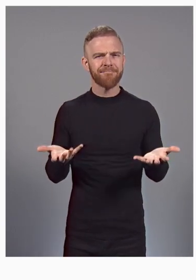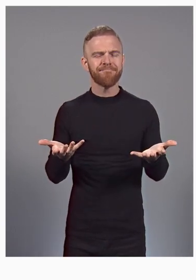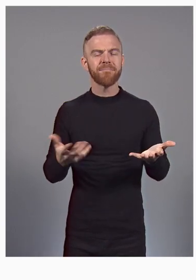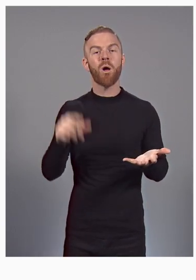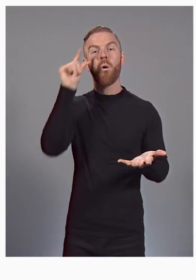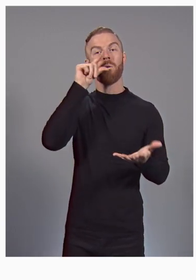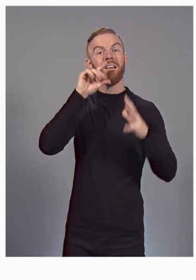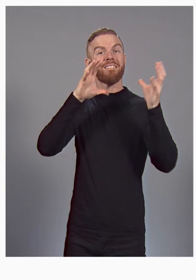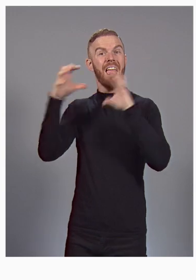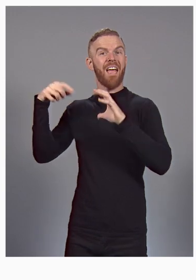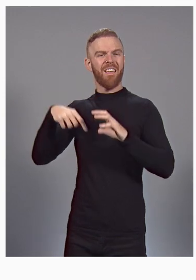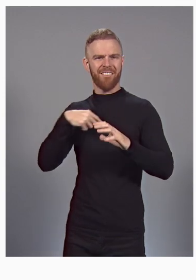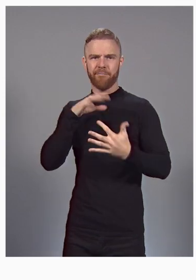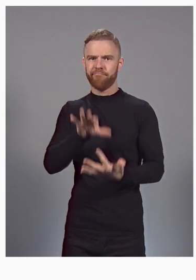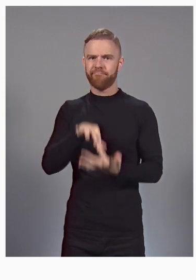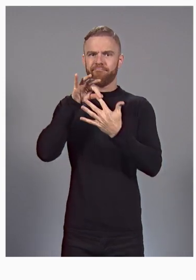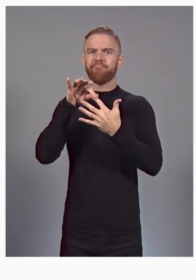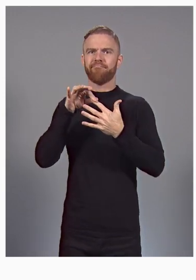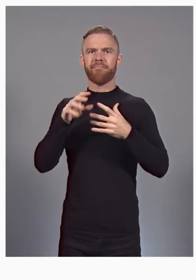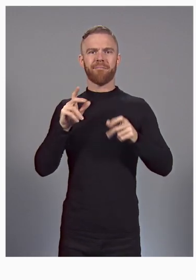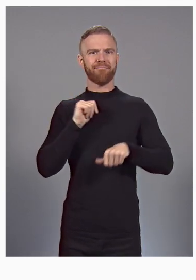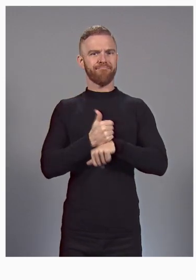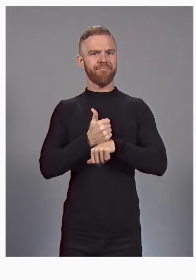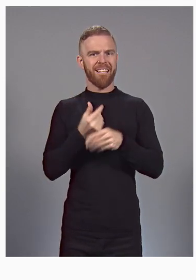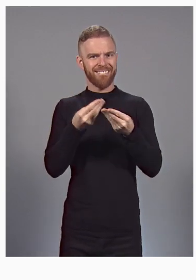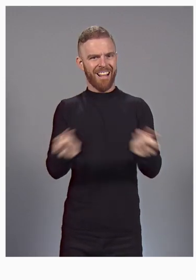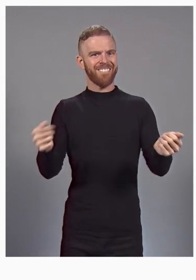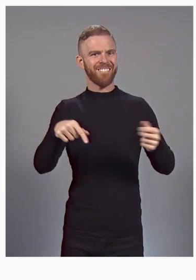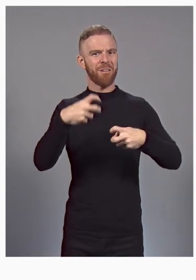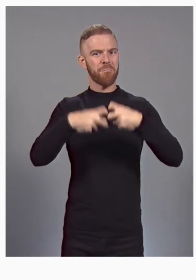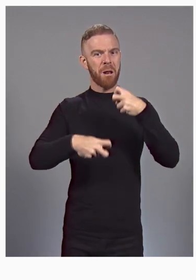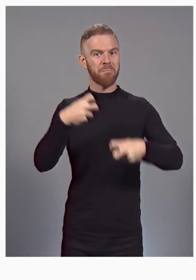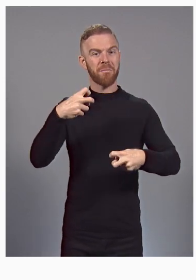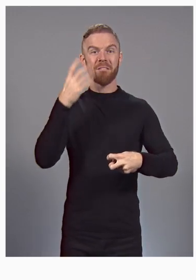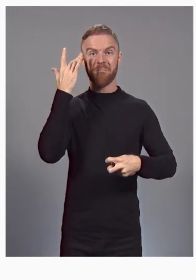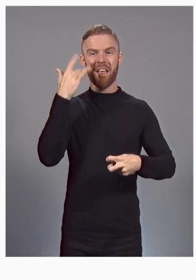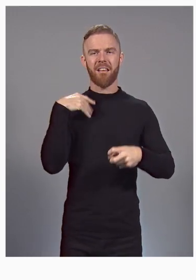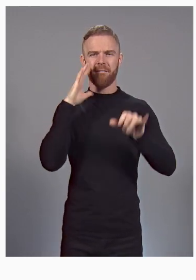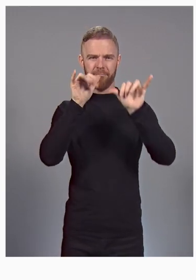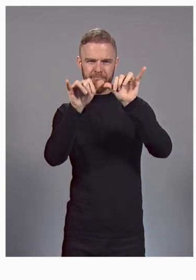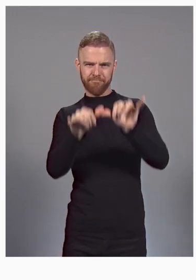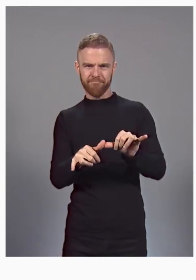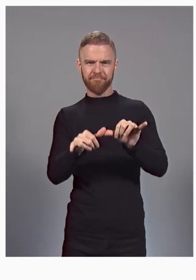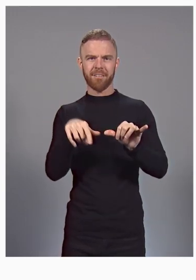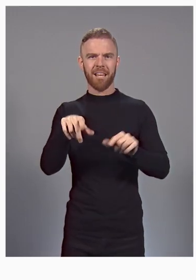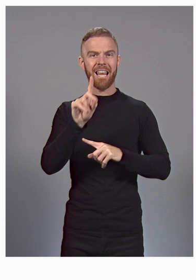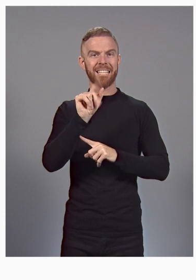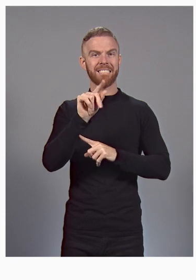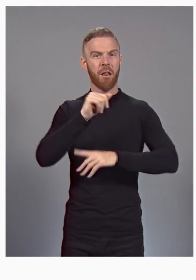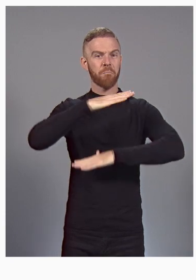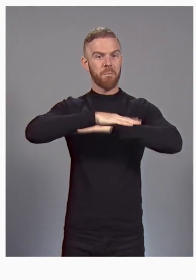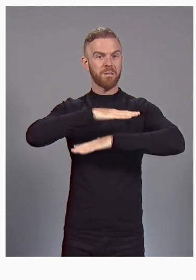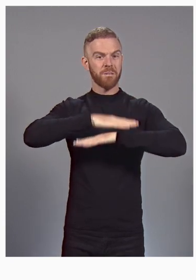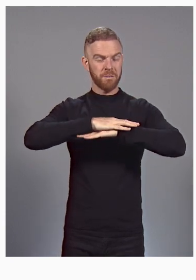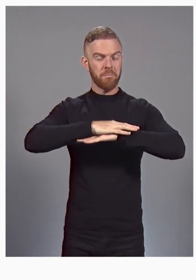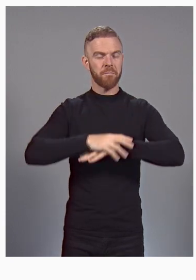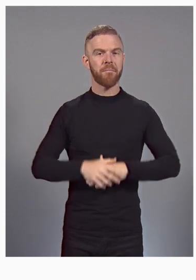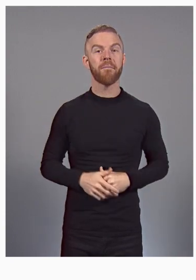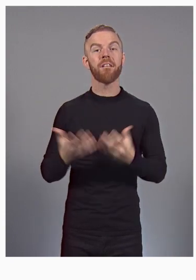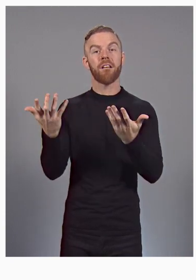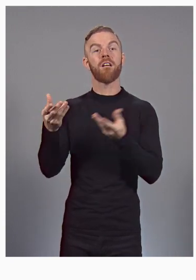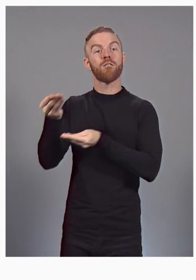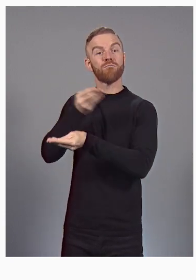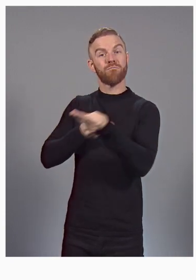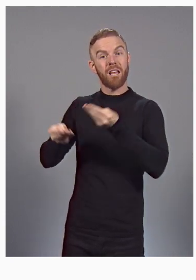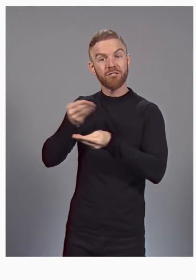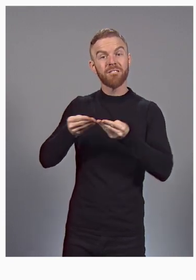uniquely positioned to solve this problem because of how we've architected our data platform. Our transactional and analytical databases